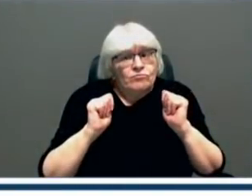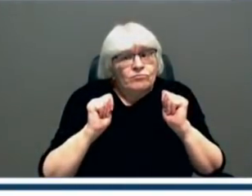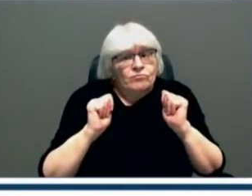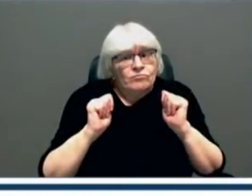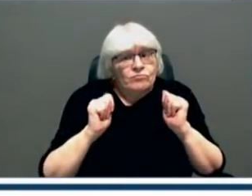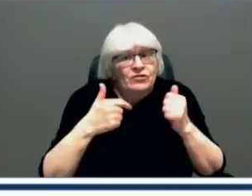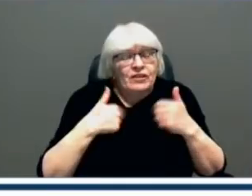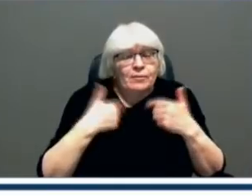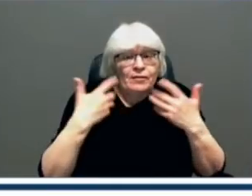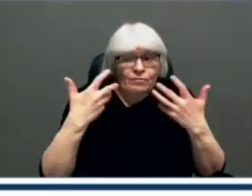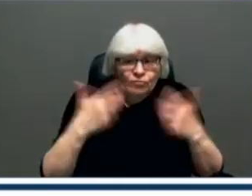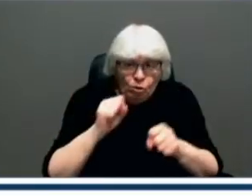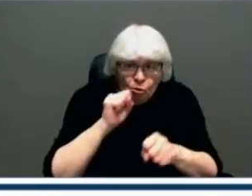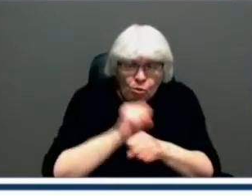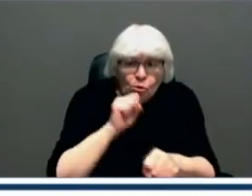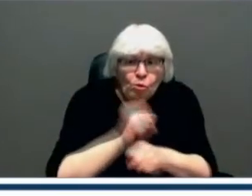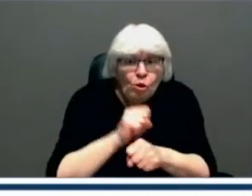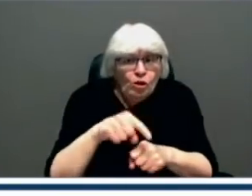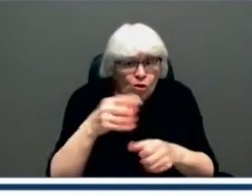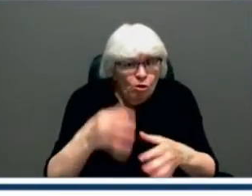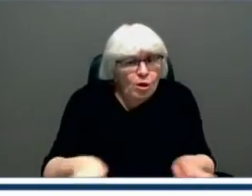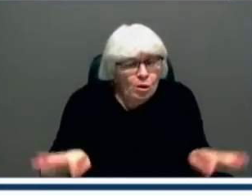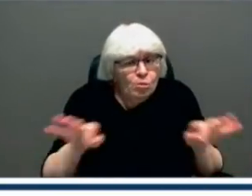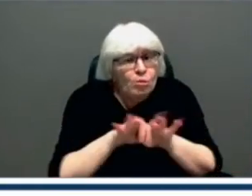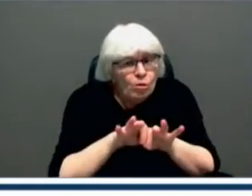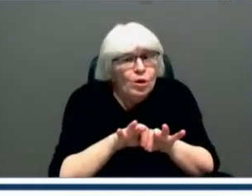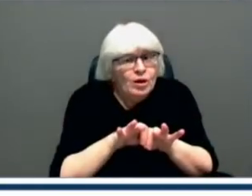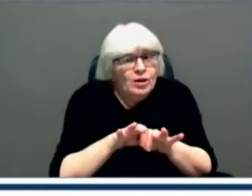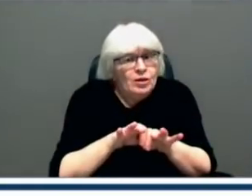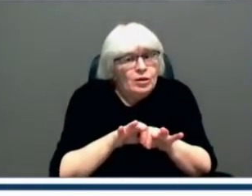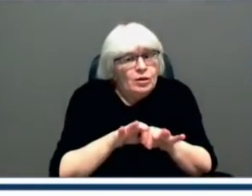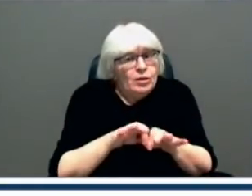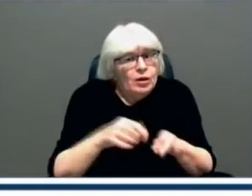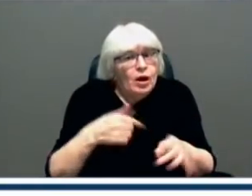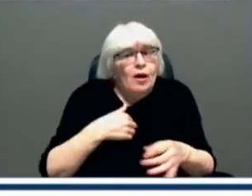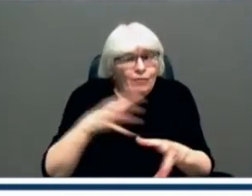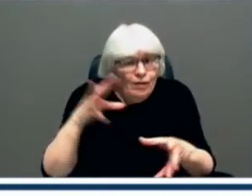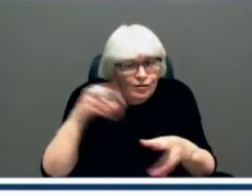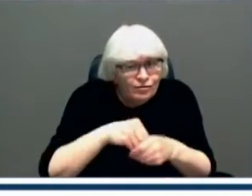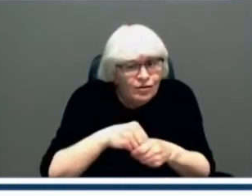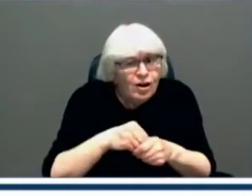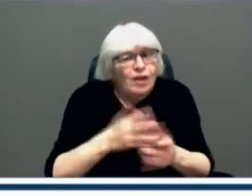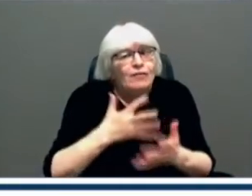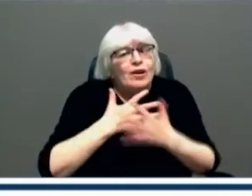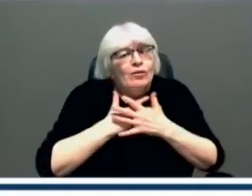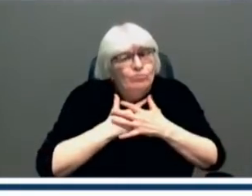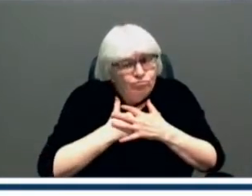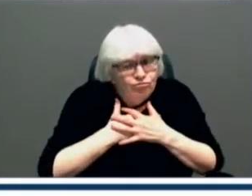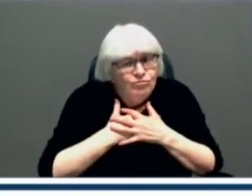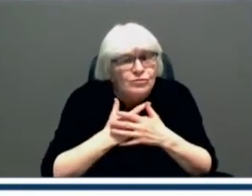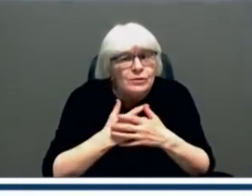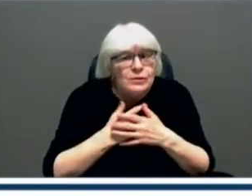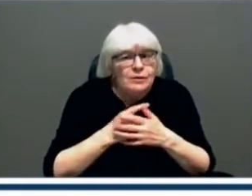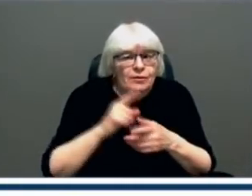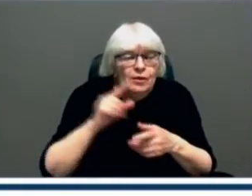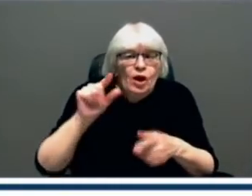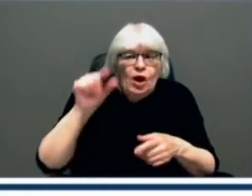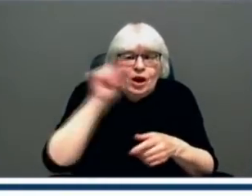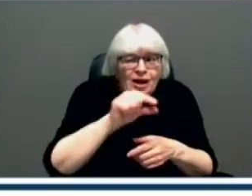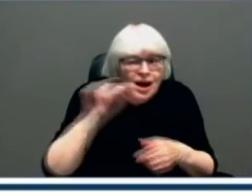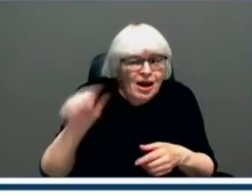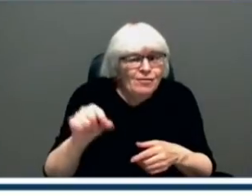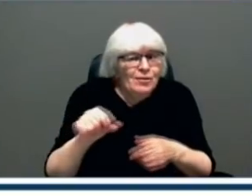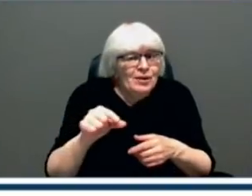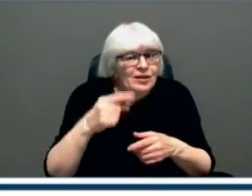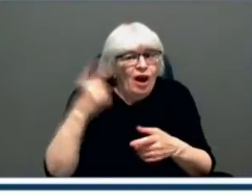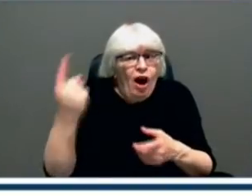seriously and one that I am privileged to be able to hold. This government has always involved giving